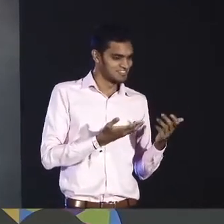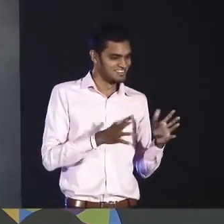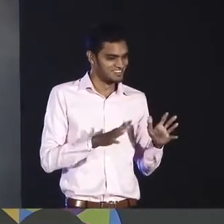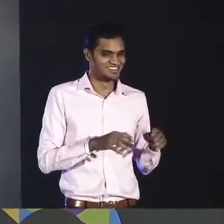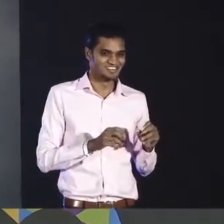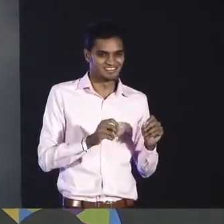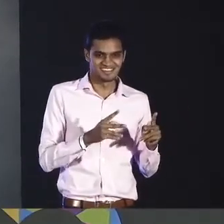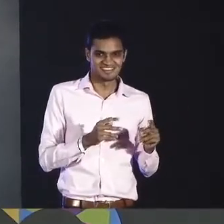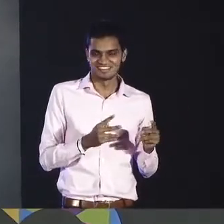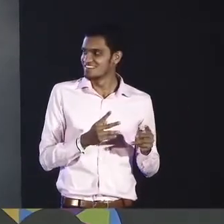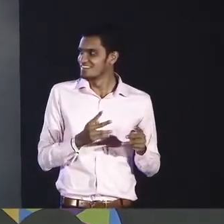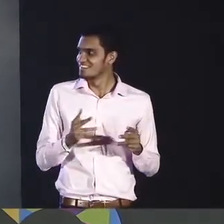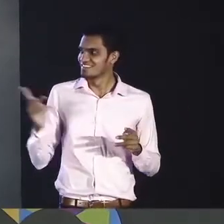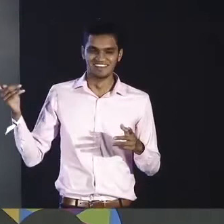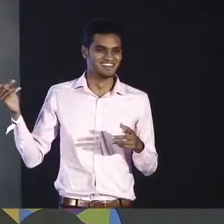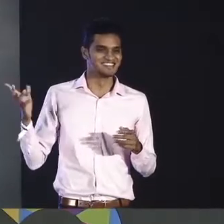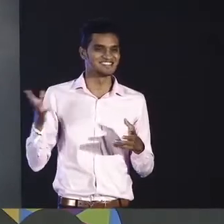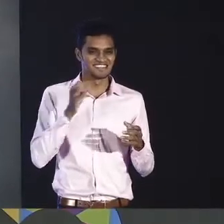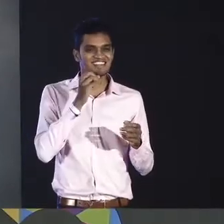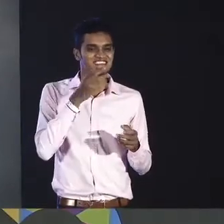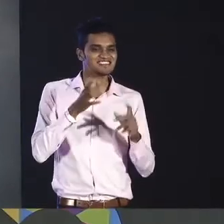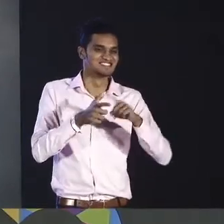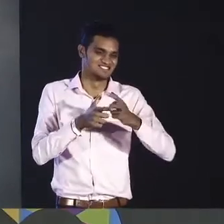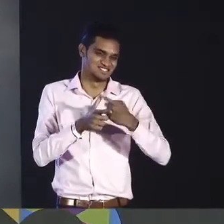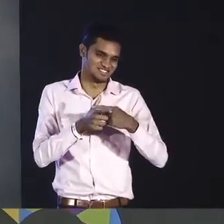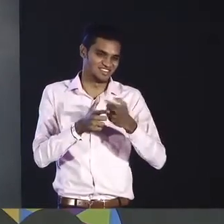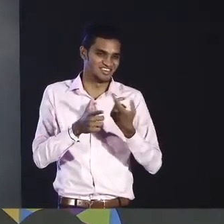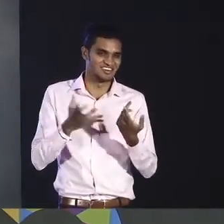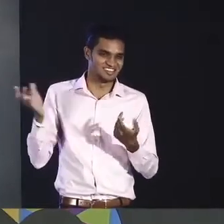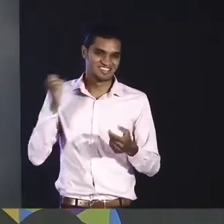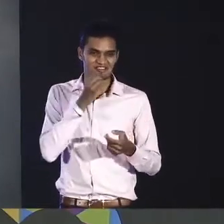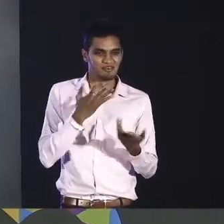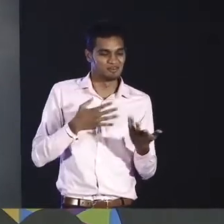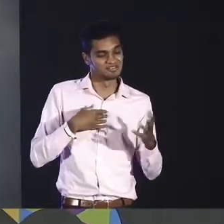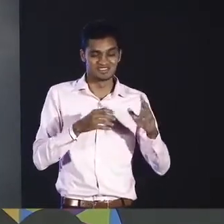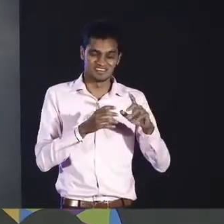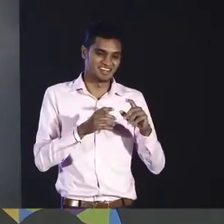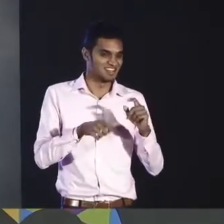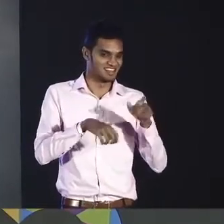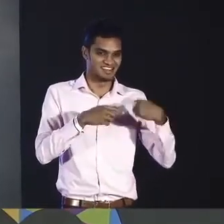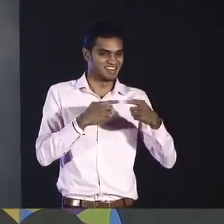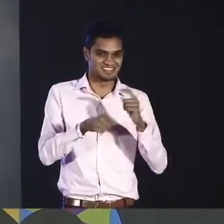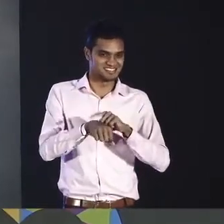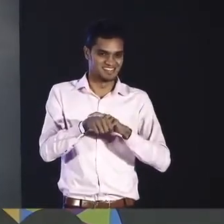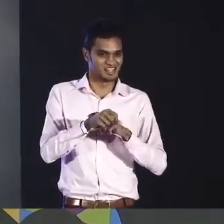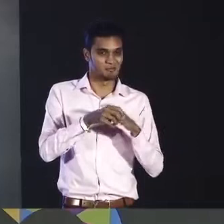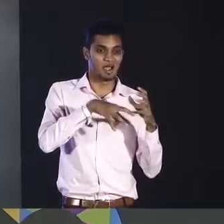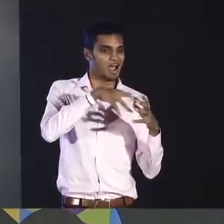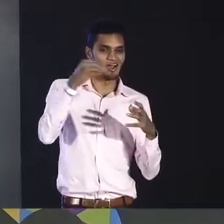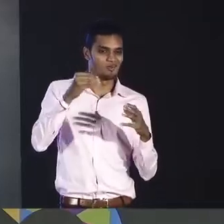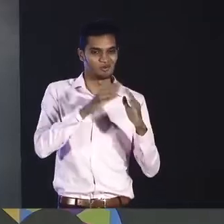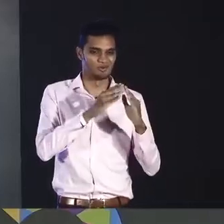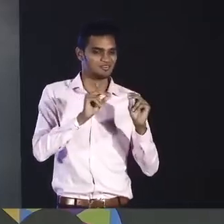I've stopped going to outstation trips for more than 2 days. So thank you so much, Jaydeep, for that wonderful introduction.